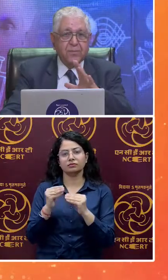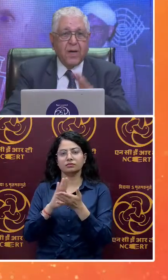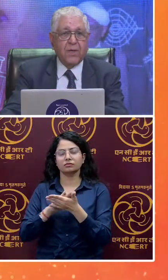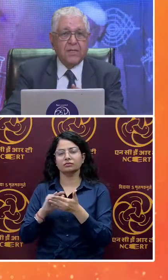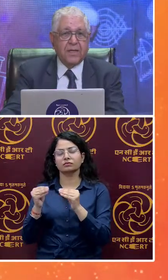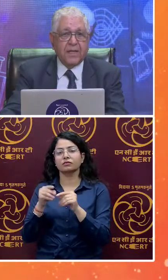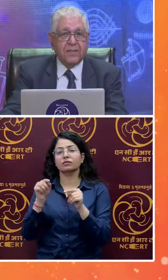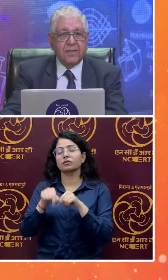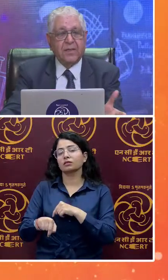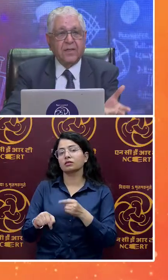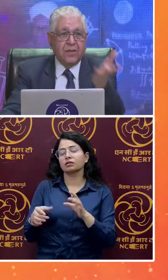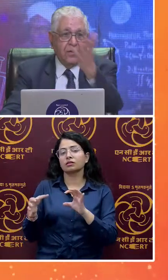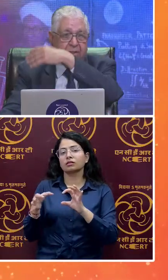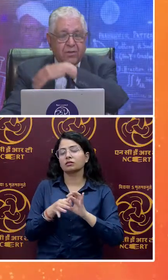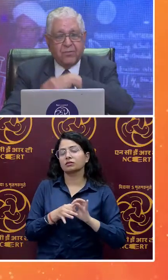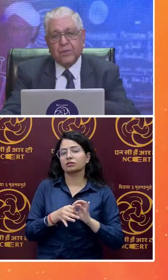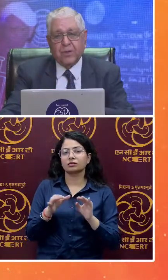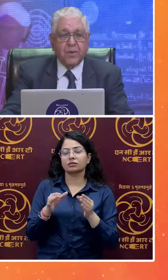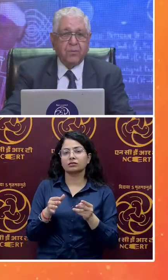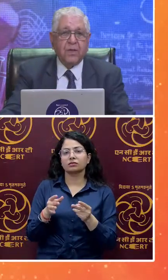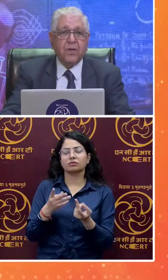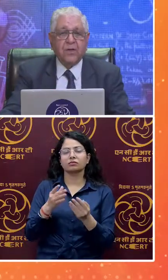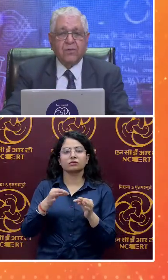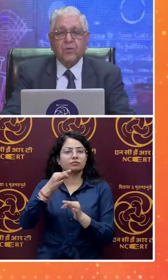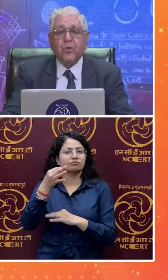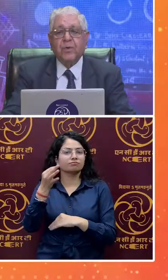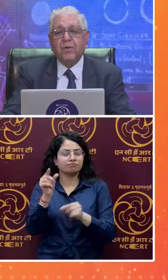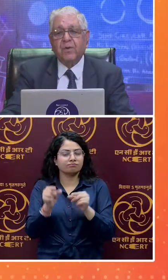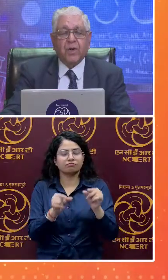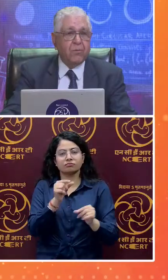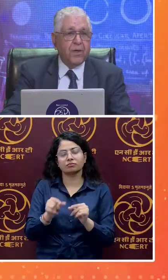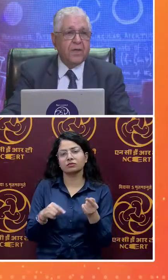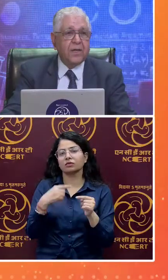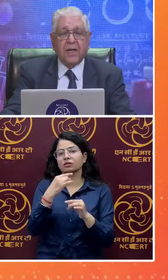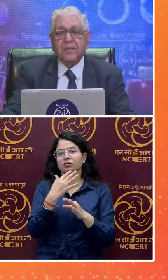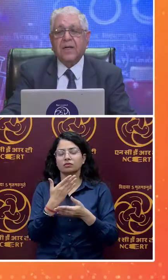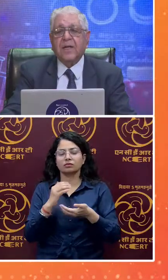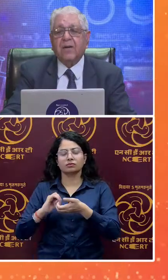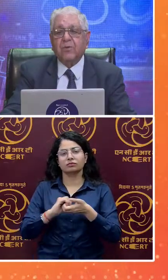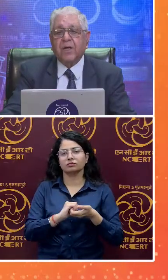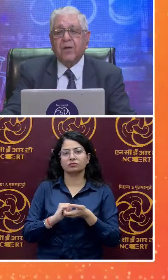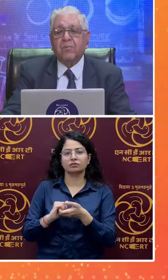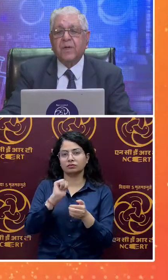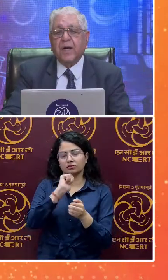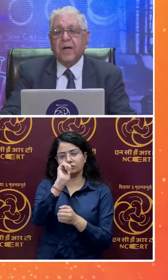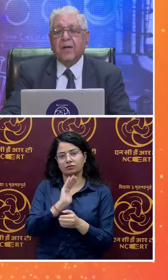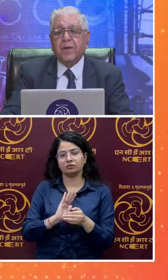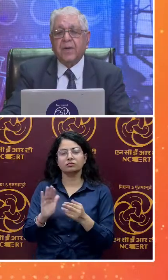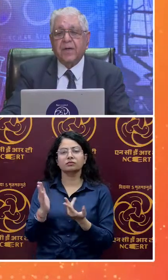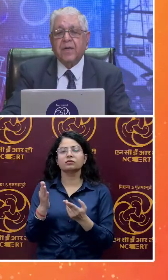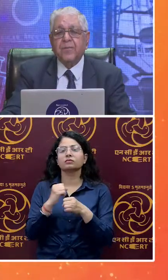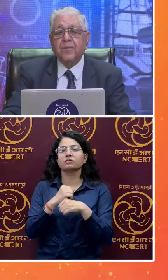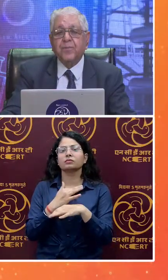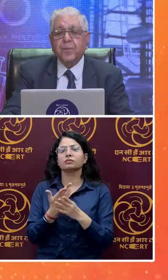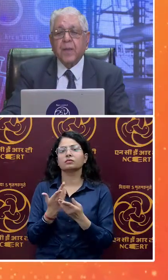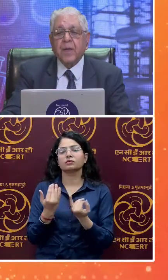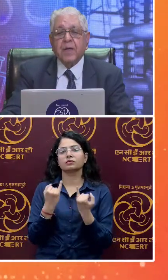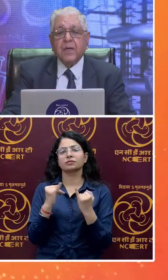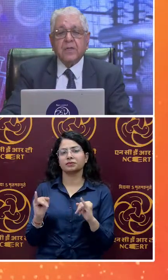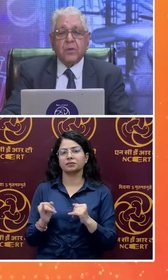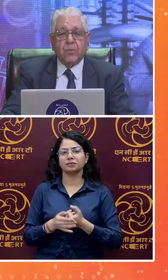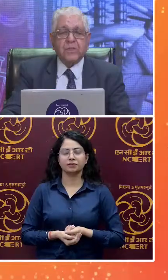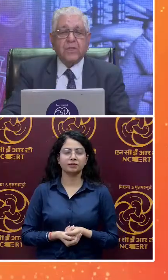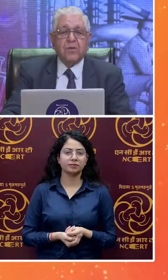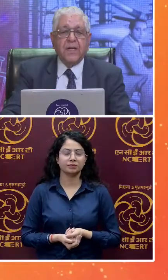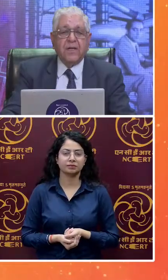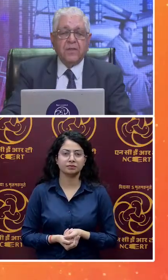this is Bhabha's connection with the future people with whom he will collaborate as the India would become independent.